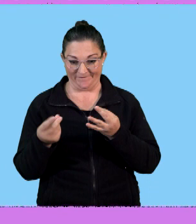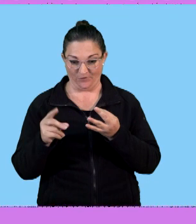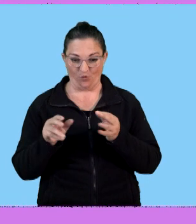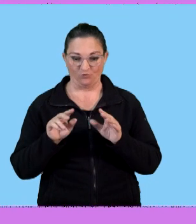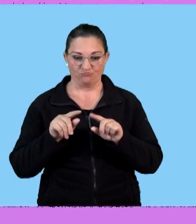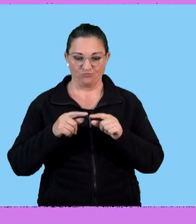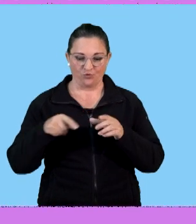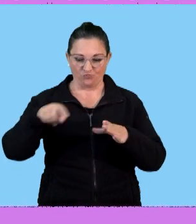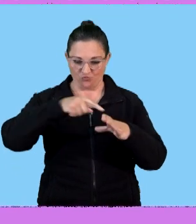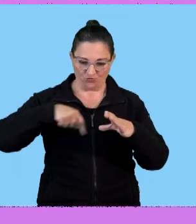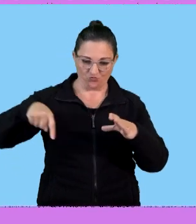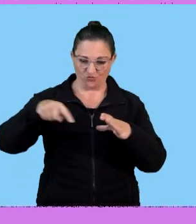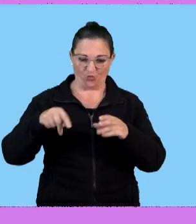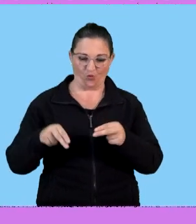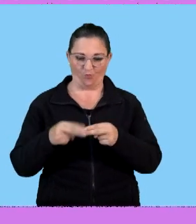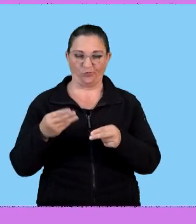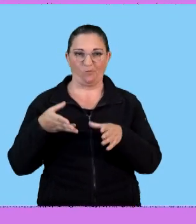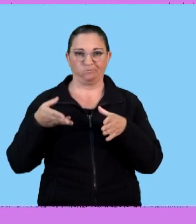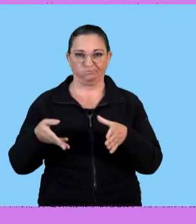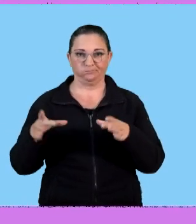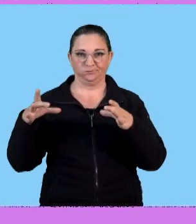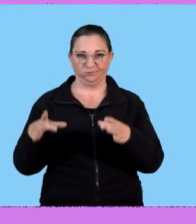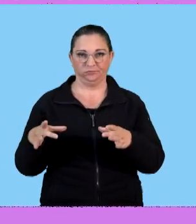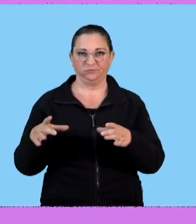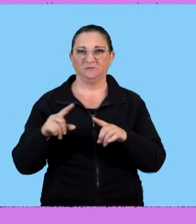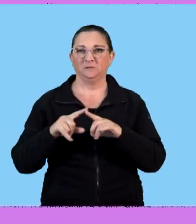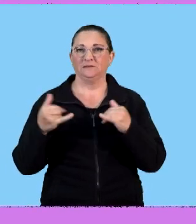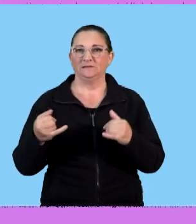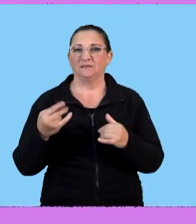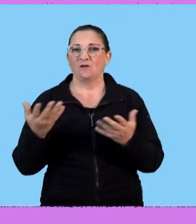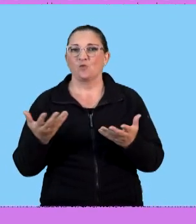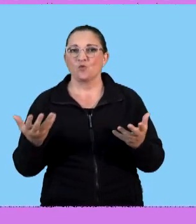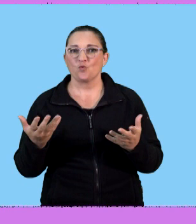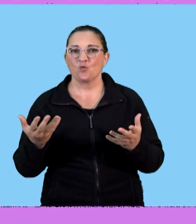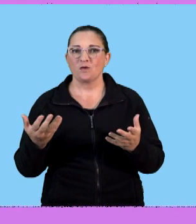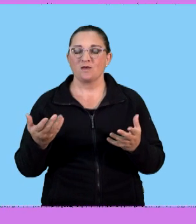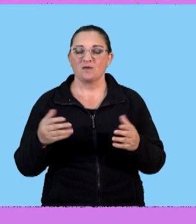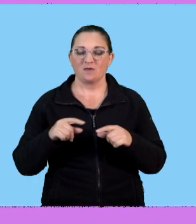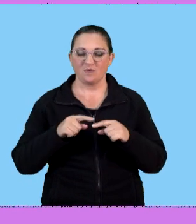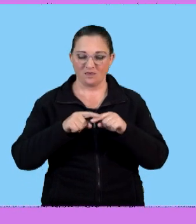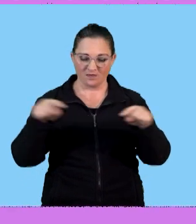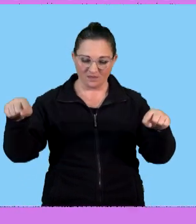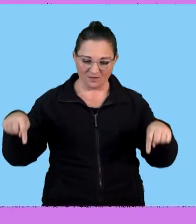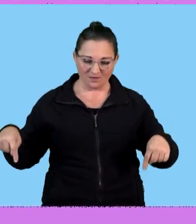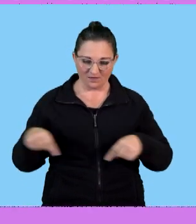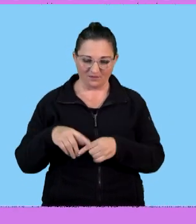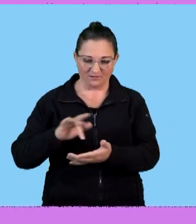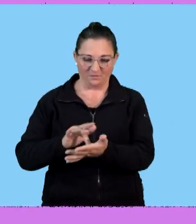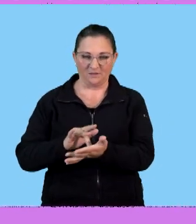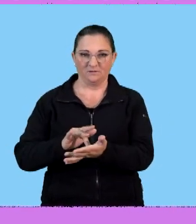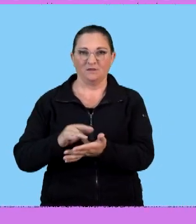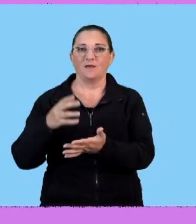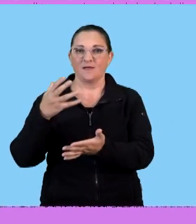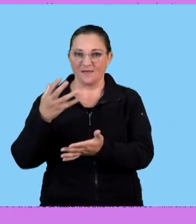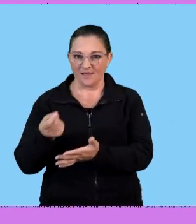pool with dimensions as shown below, right? The pool is situated in the middle of the yard and it also has a